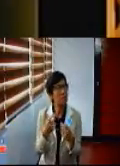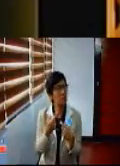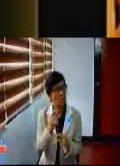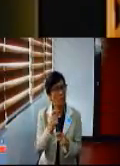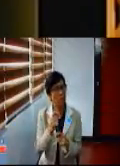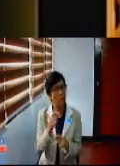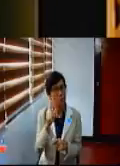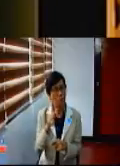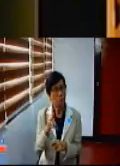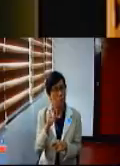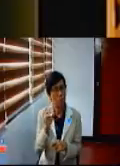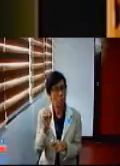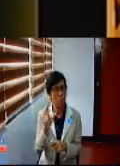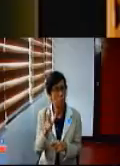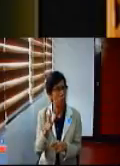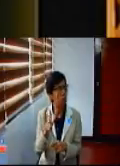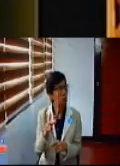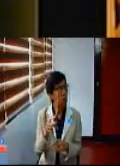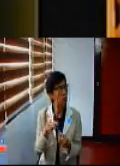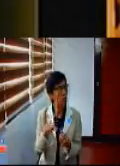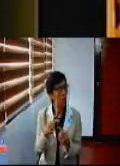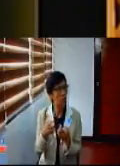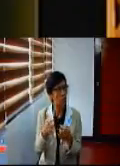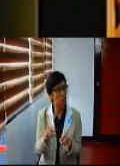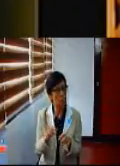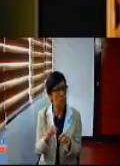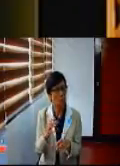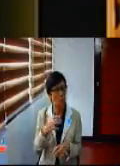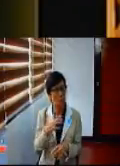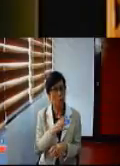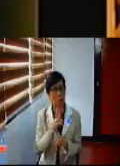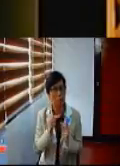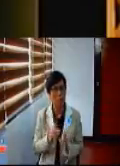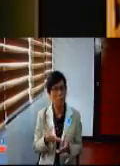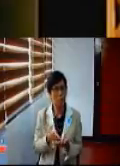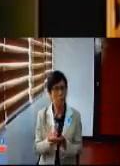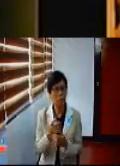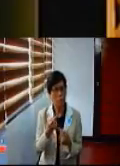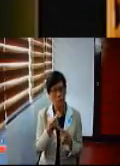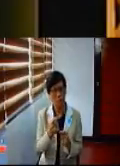2003, when the then Commission for Human Rights tried to